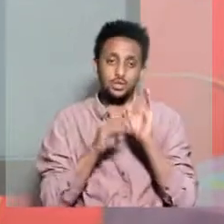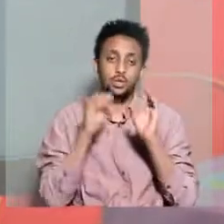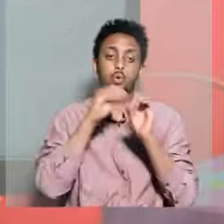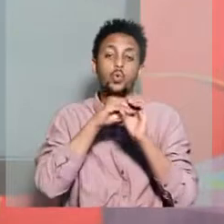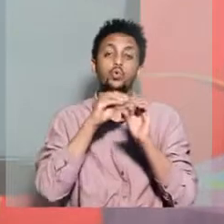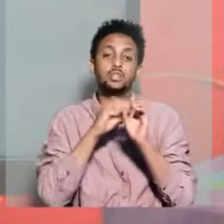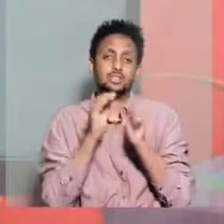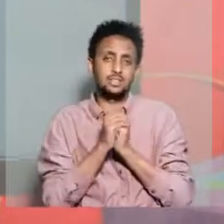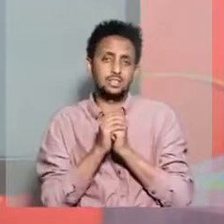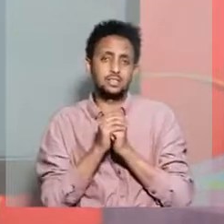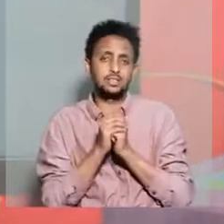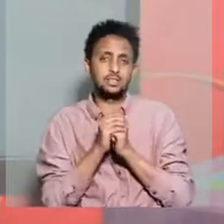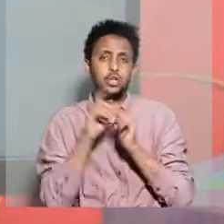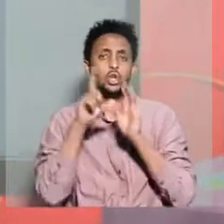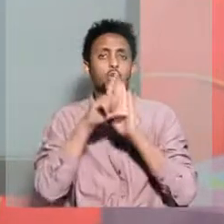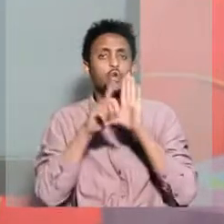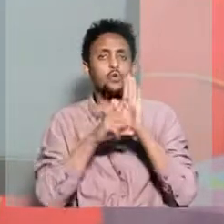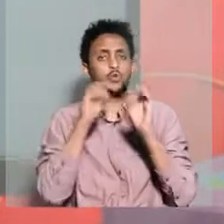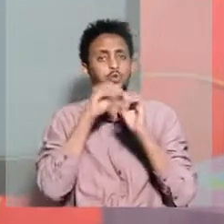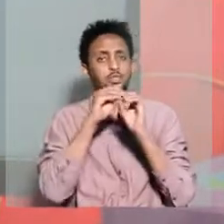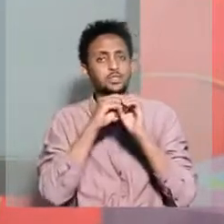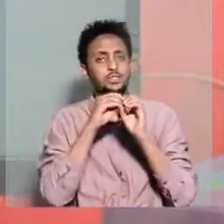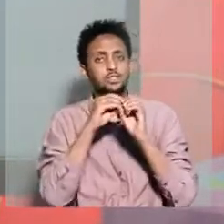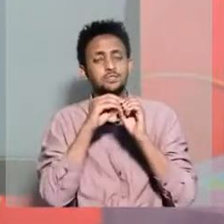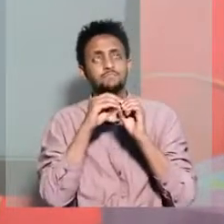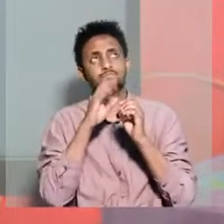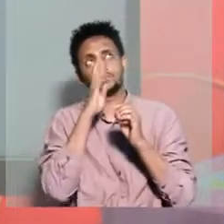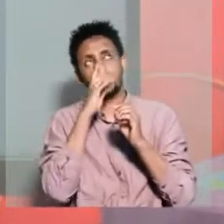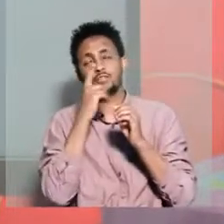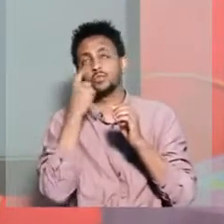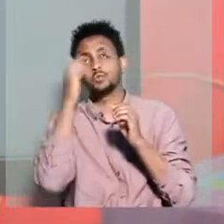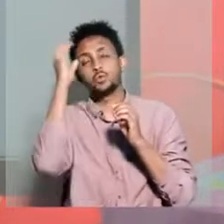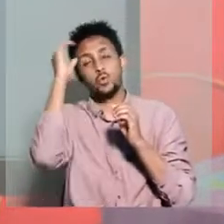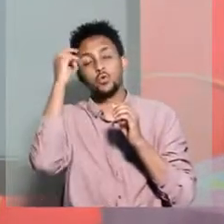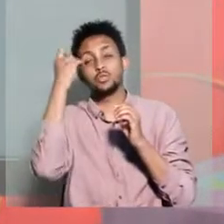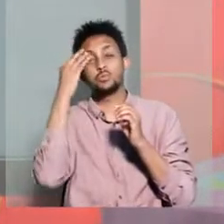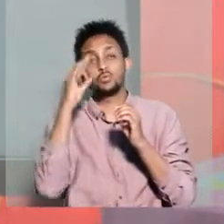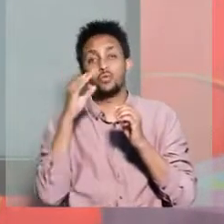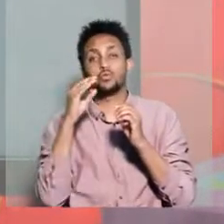continuity. Actually, the law of continuity is derived from the concept of